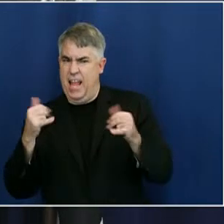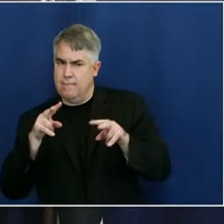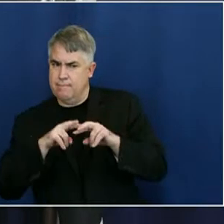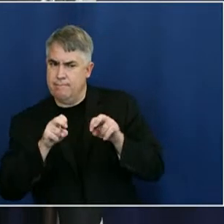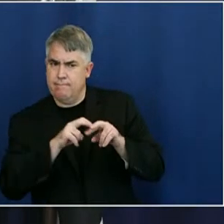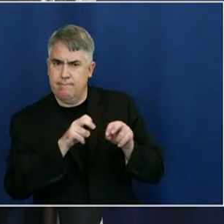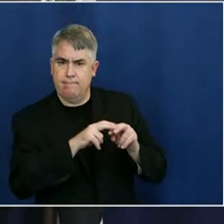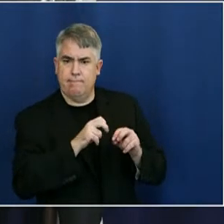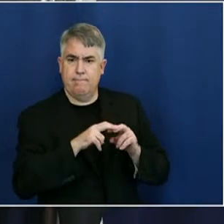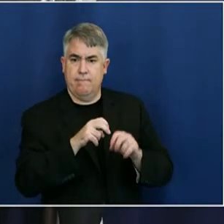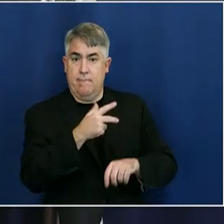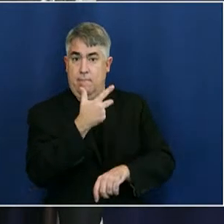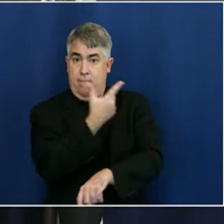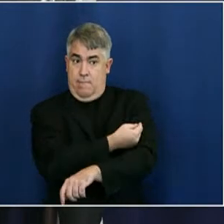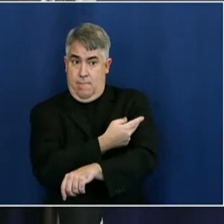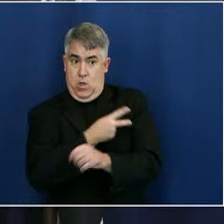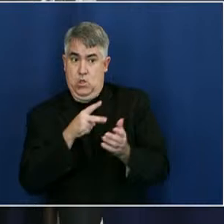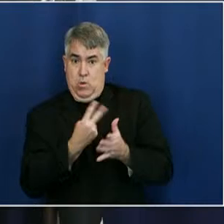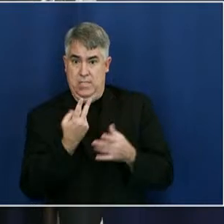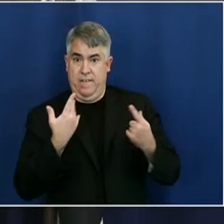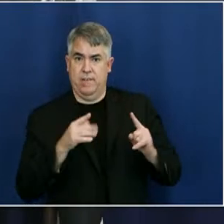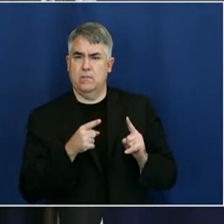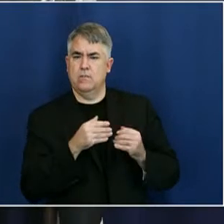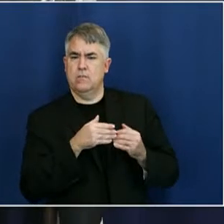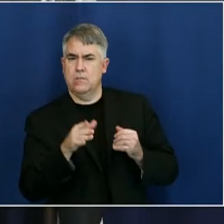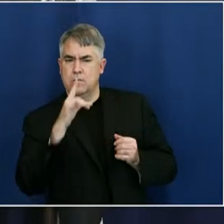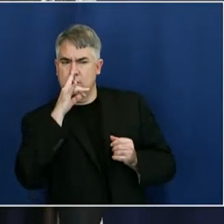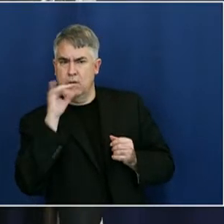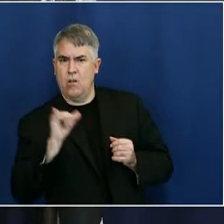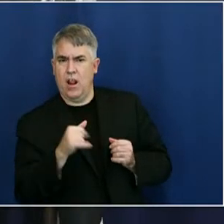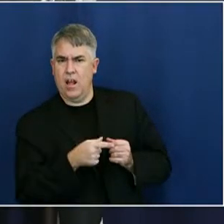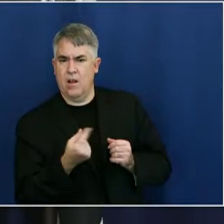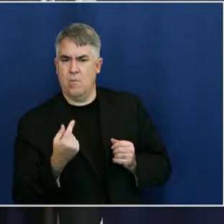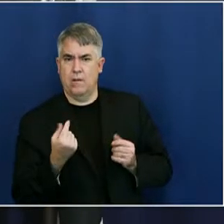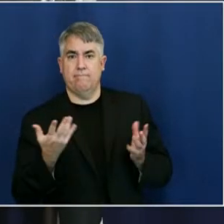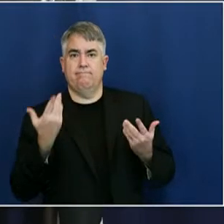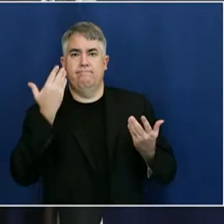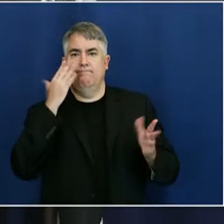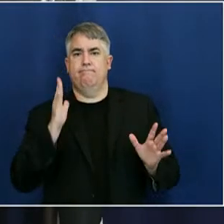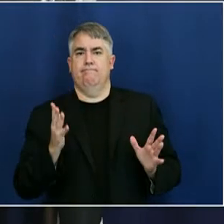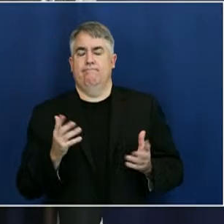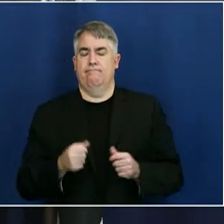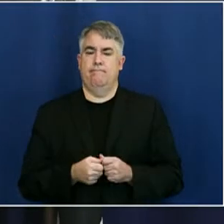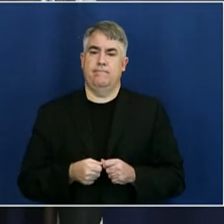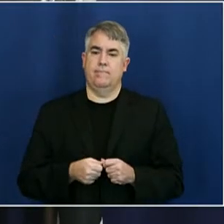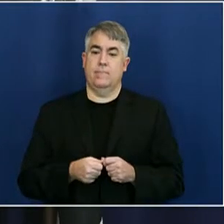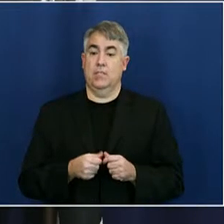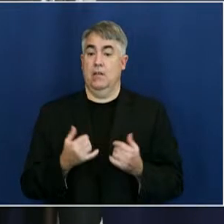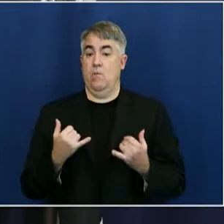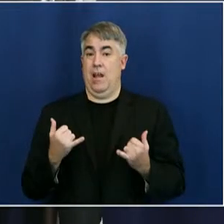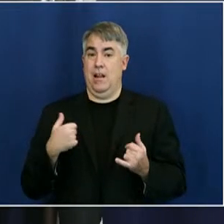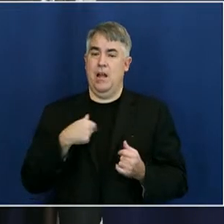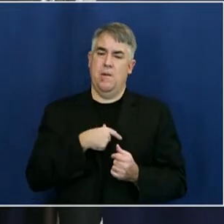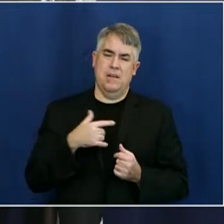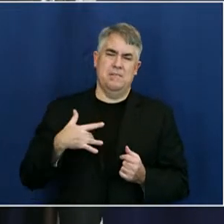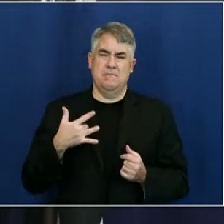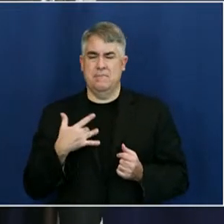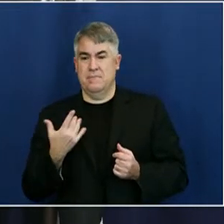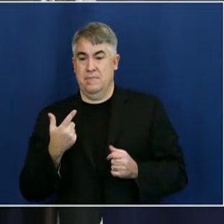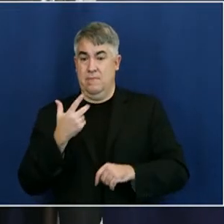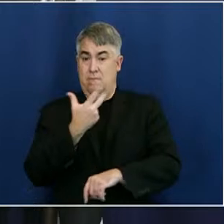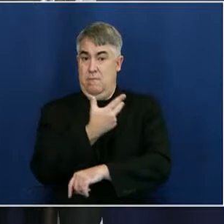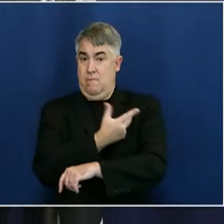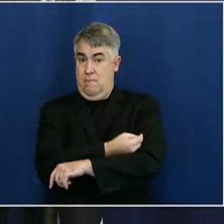exactly yet. Right now, the thought is that it is possible if someone who has had their 2 vaccinations